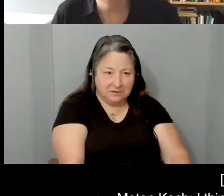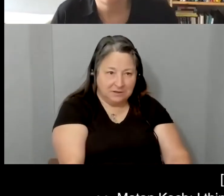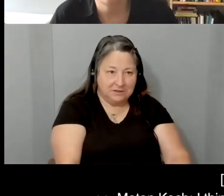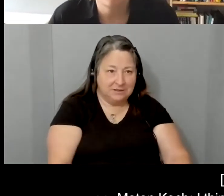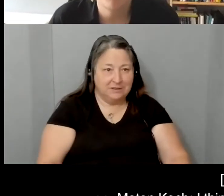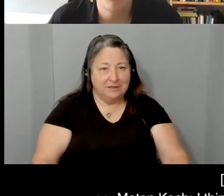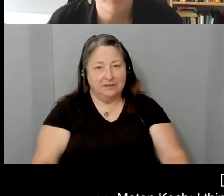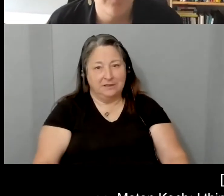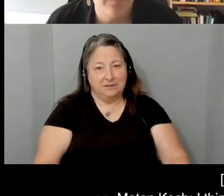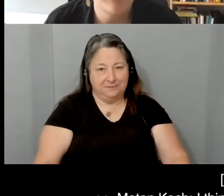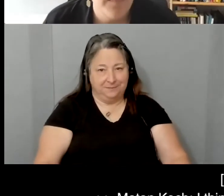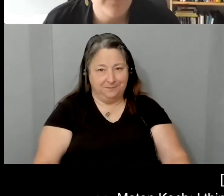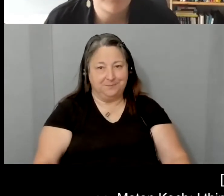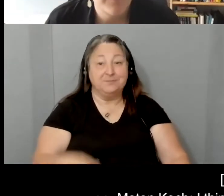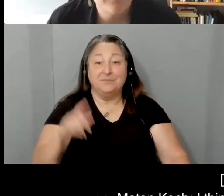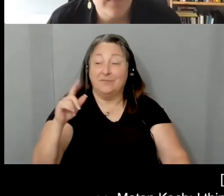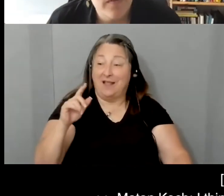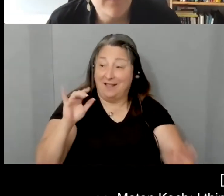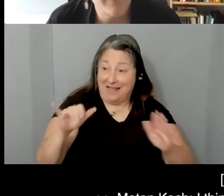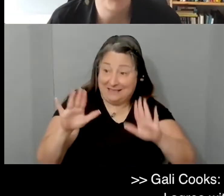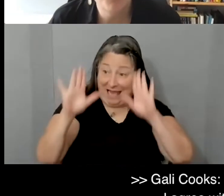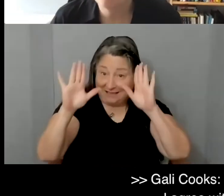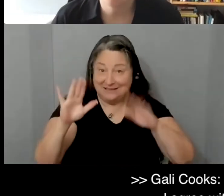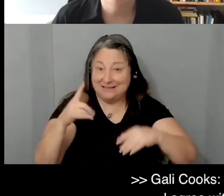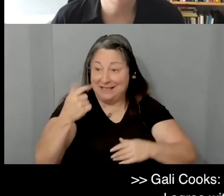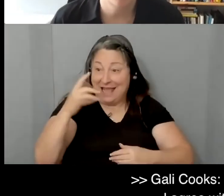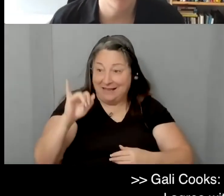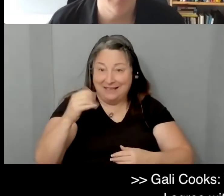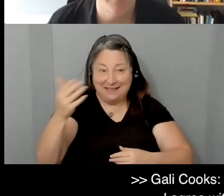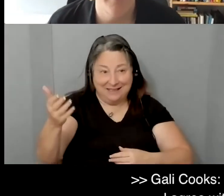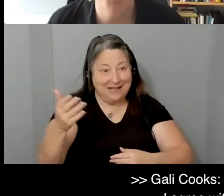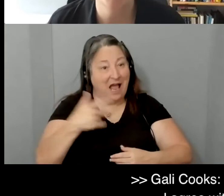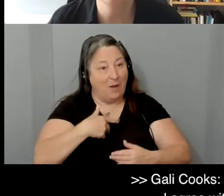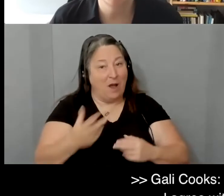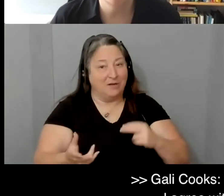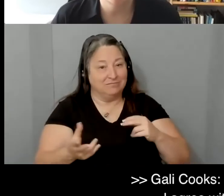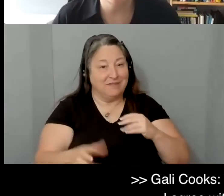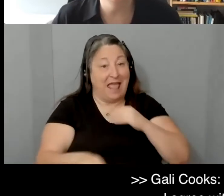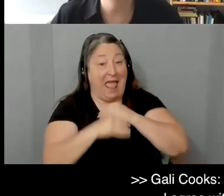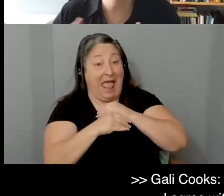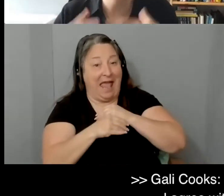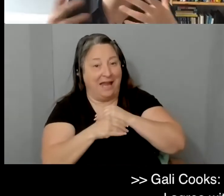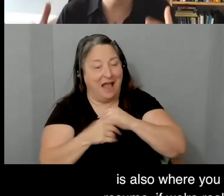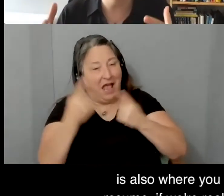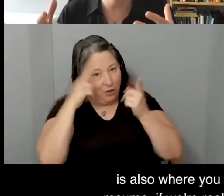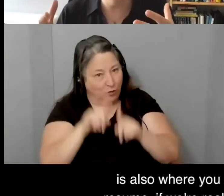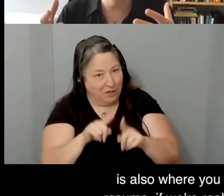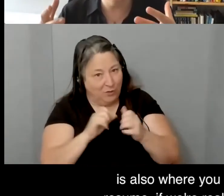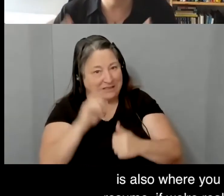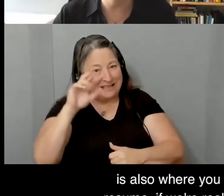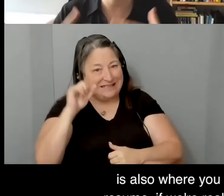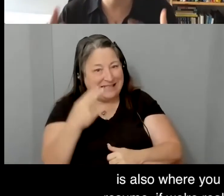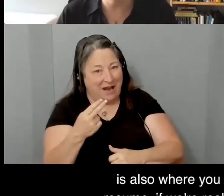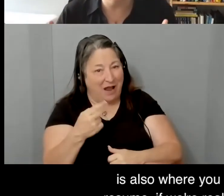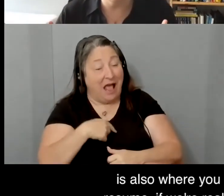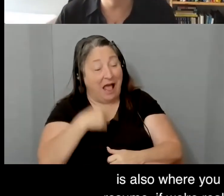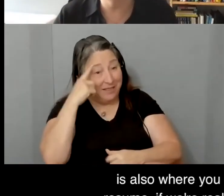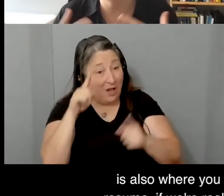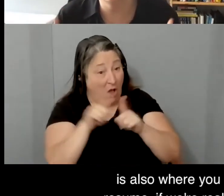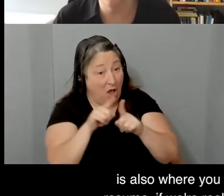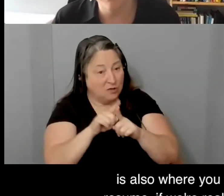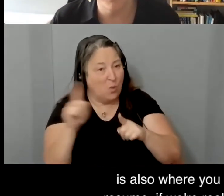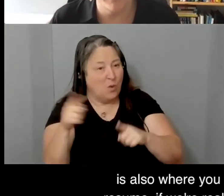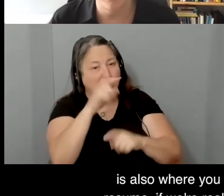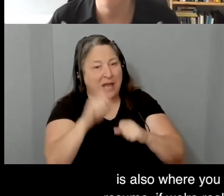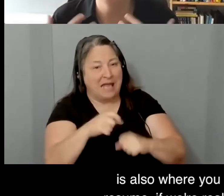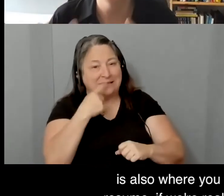Yeah, I think that's excellent advice, Gali. Yeah, build up on that. I agree with Sarah. I think this is also where you can tell your story.